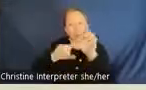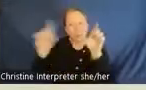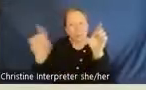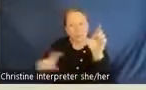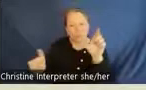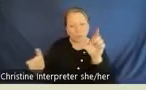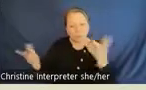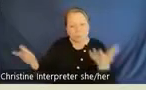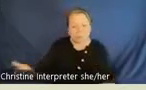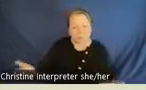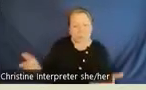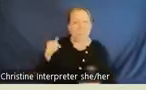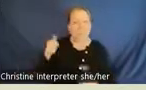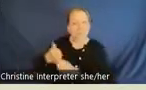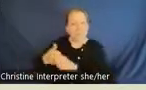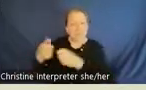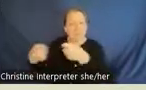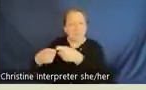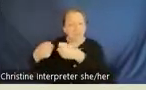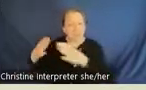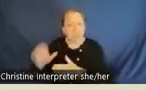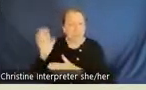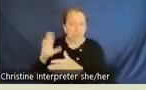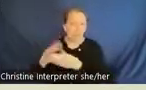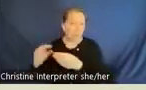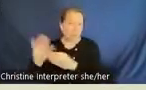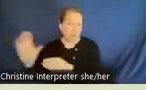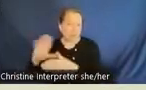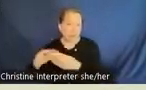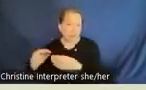might talk later. I'm not sure if that will happen or not.